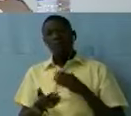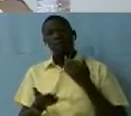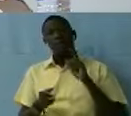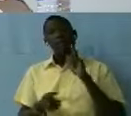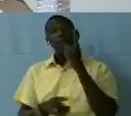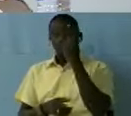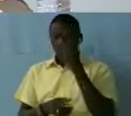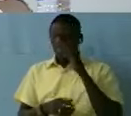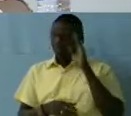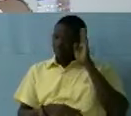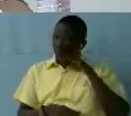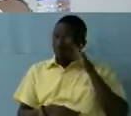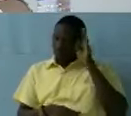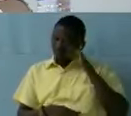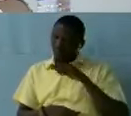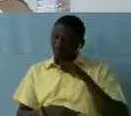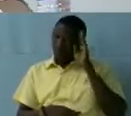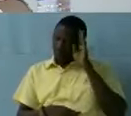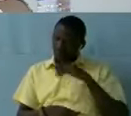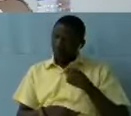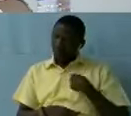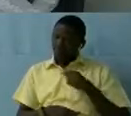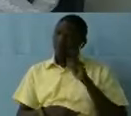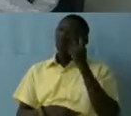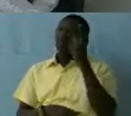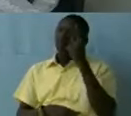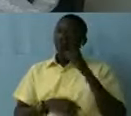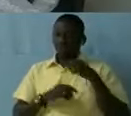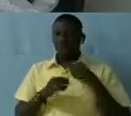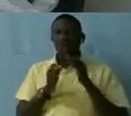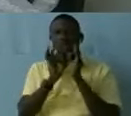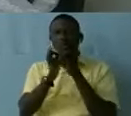me first and then I will tell you what